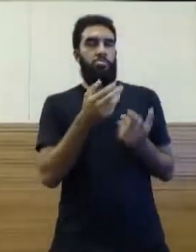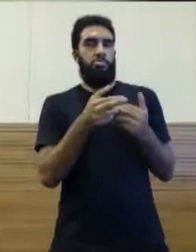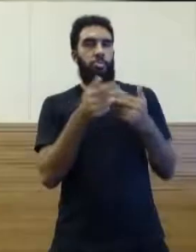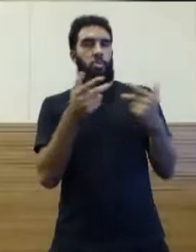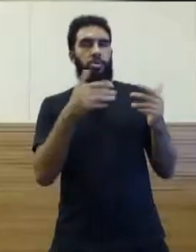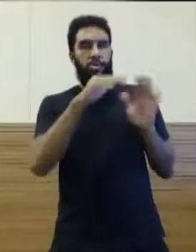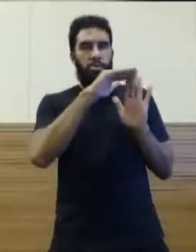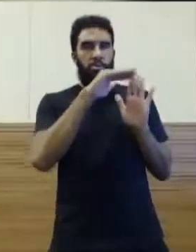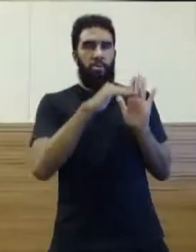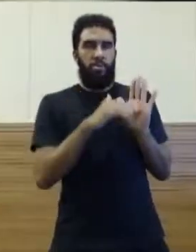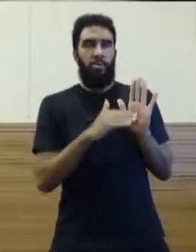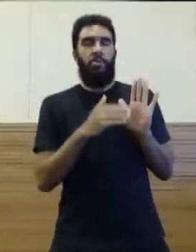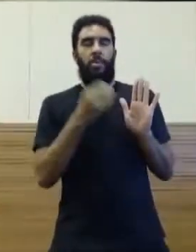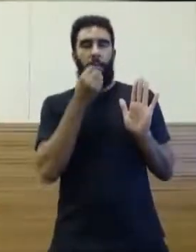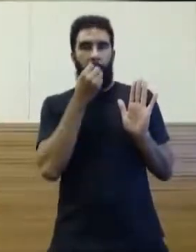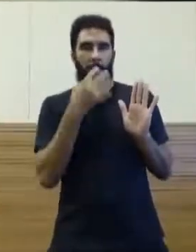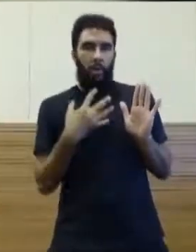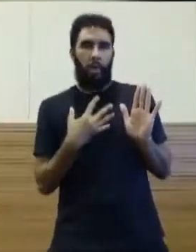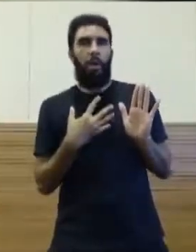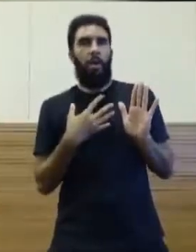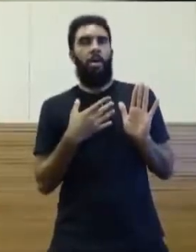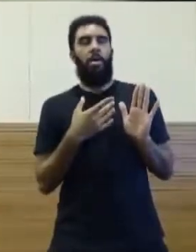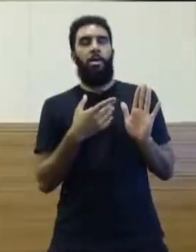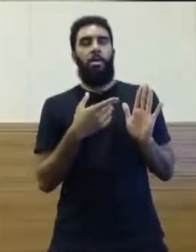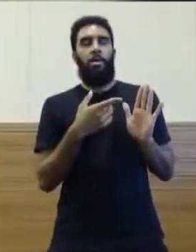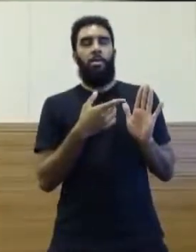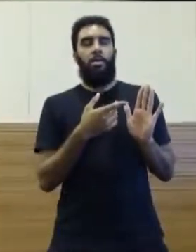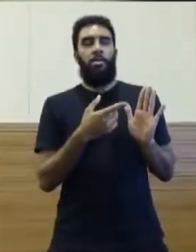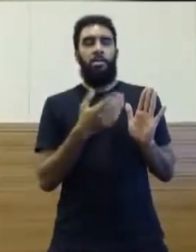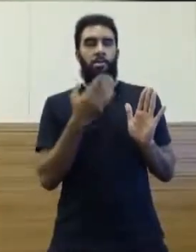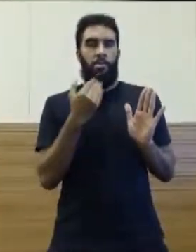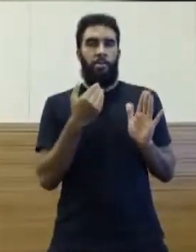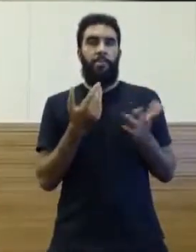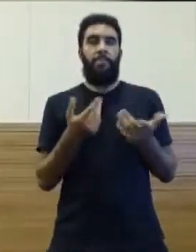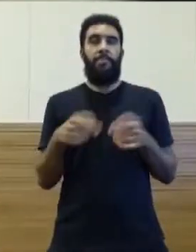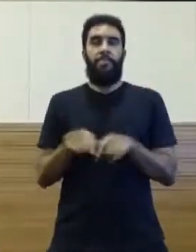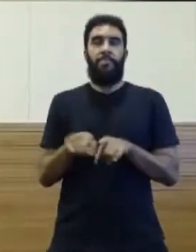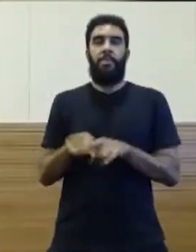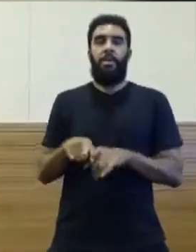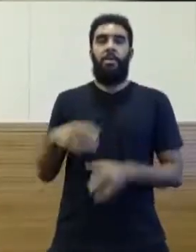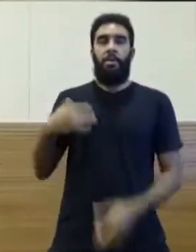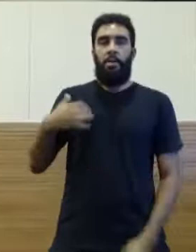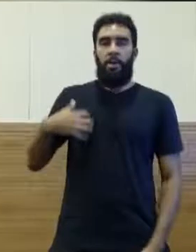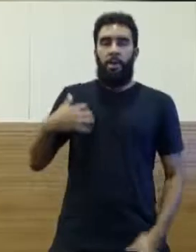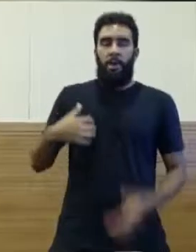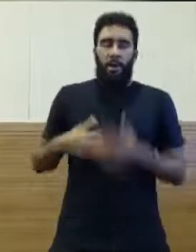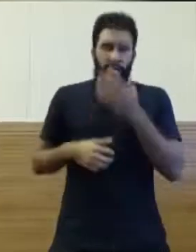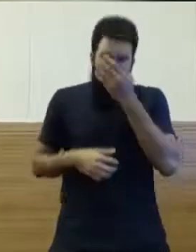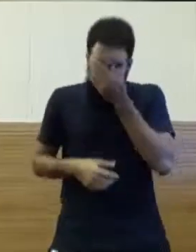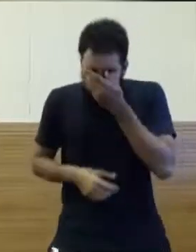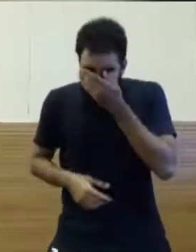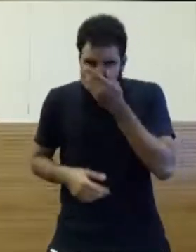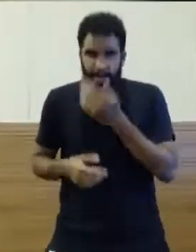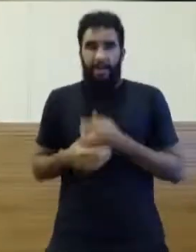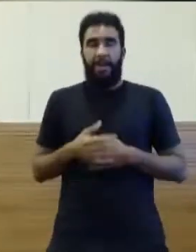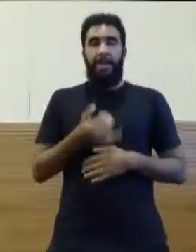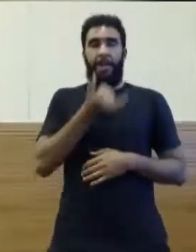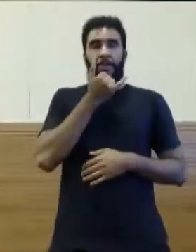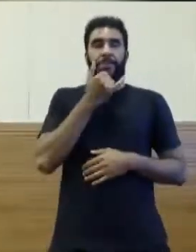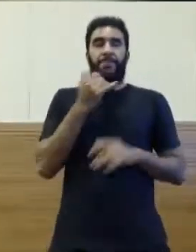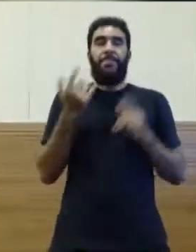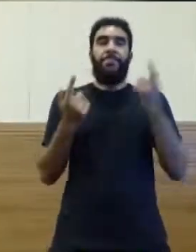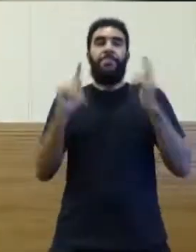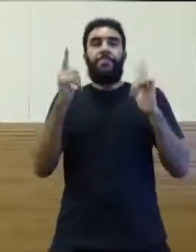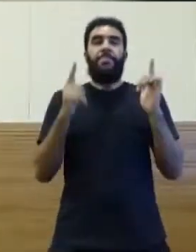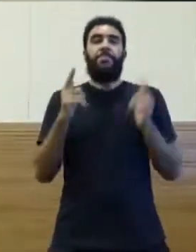a report on the benefits of using these guides. And also, if Argentina or